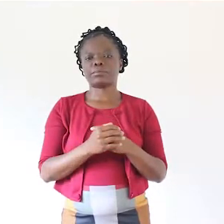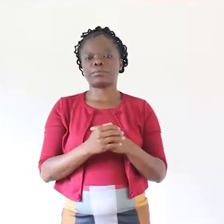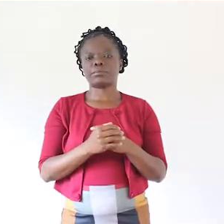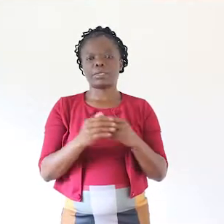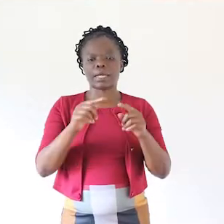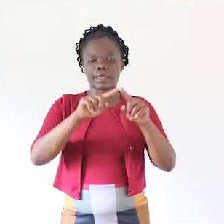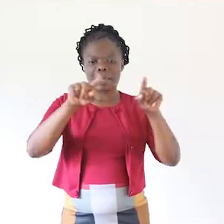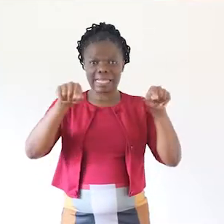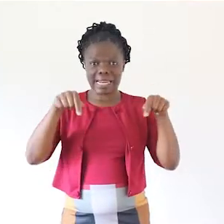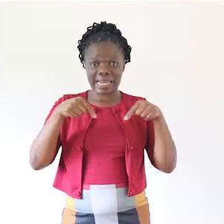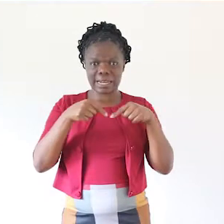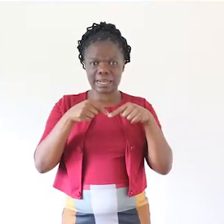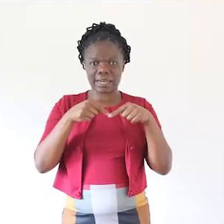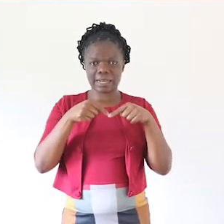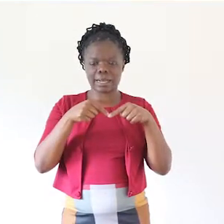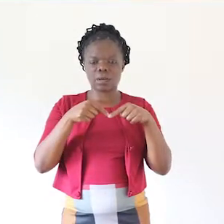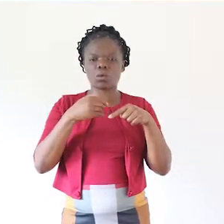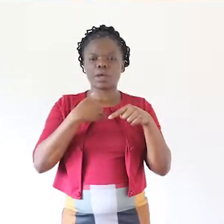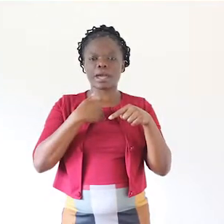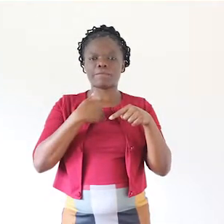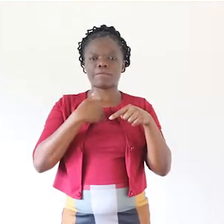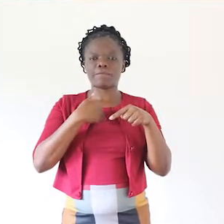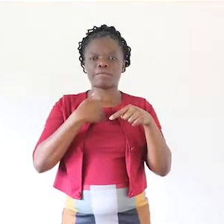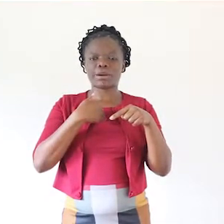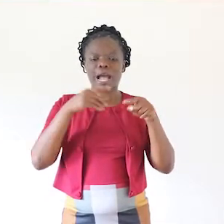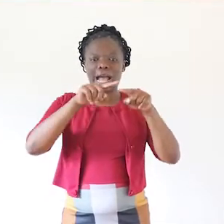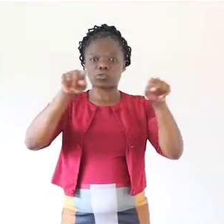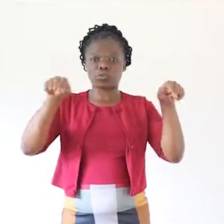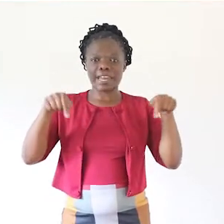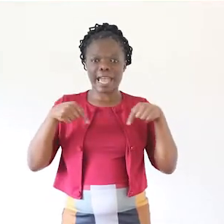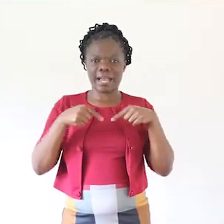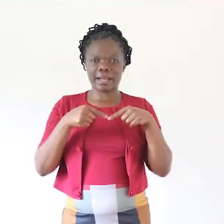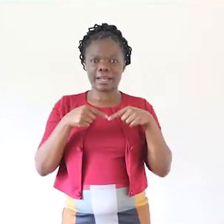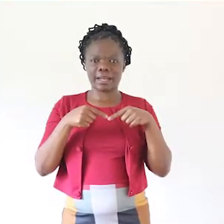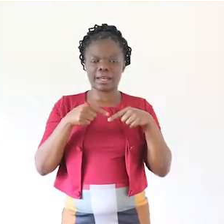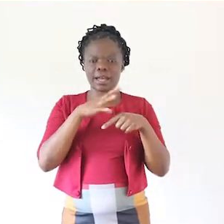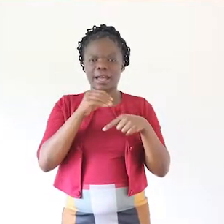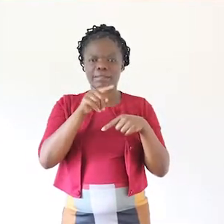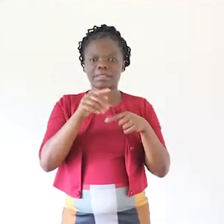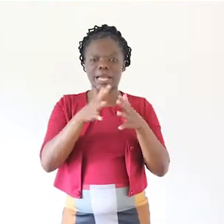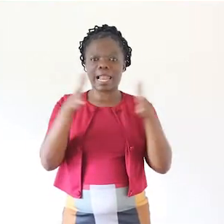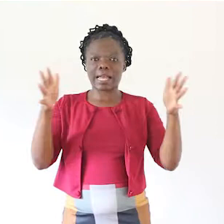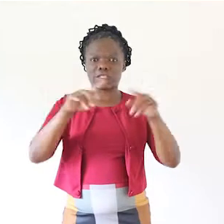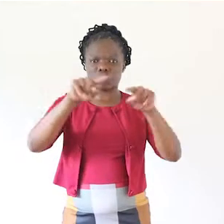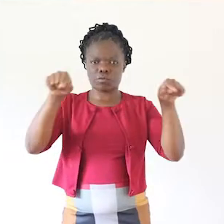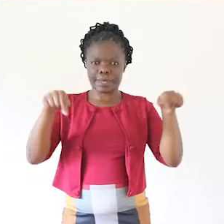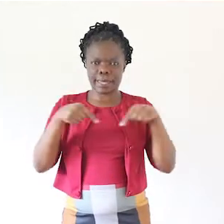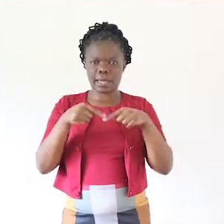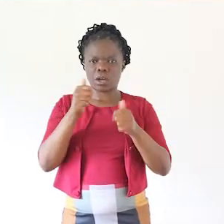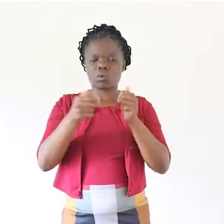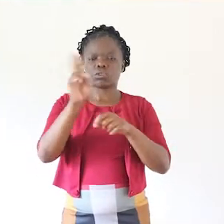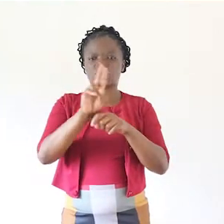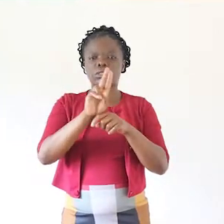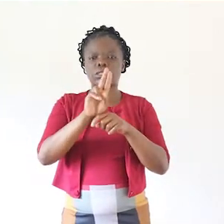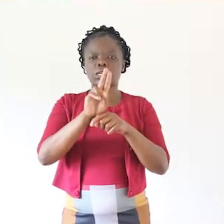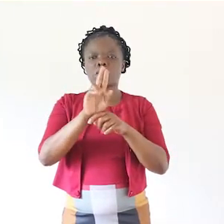basin. The next equipment we have a sufuria, and this is a large one. This one we'll use